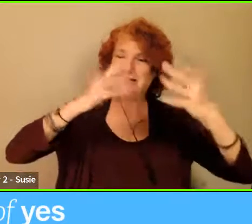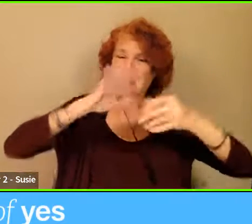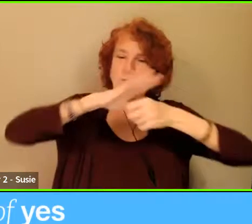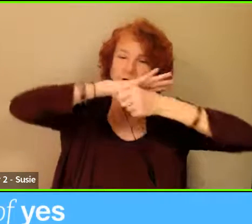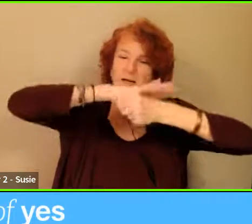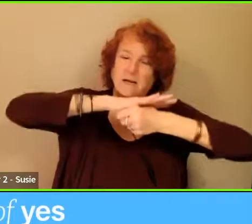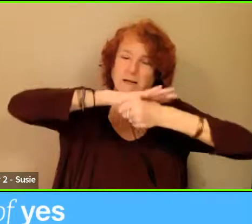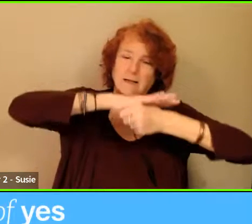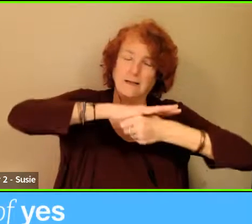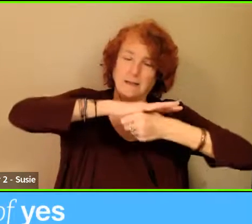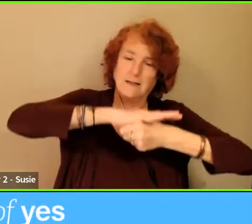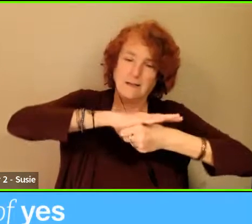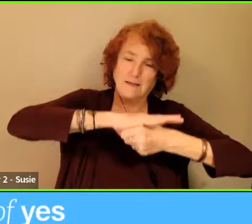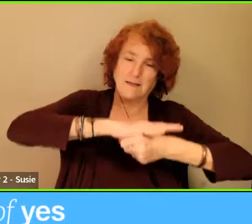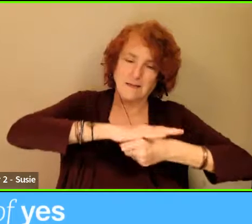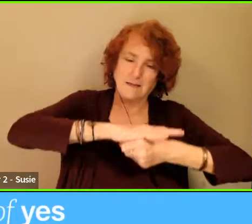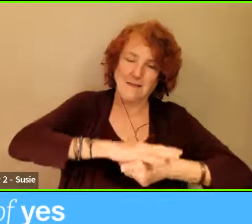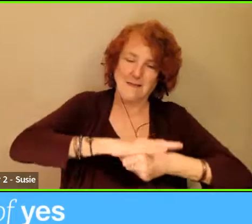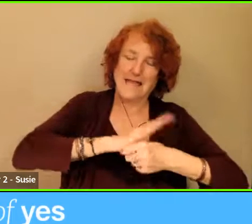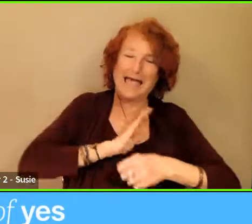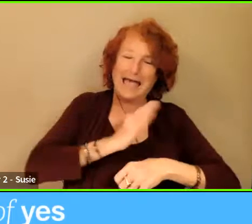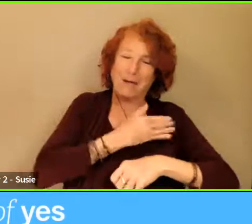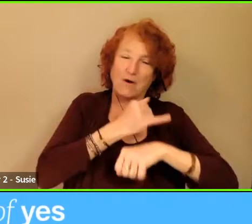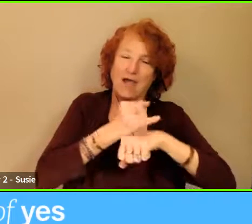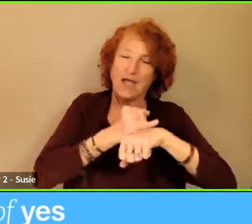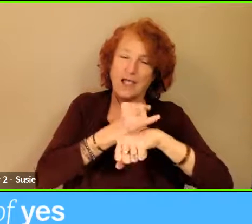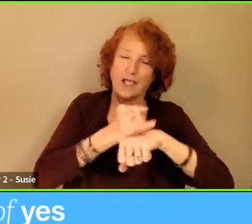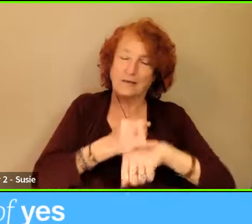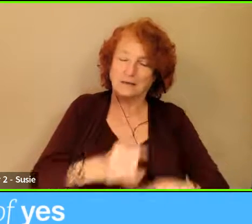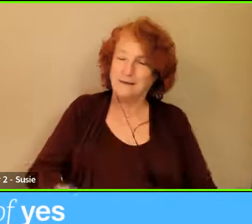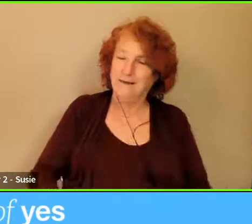the island that we live on?